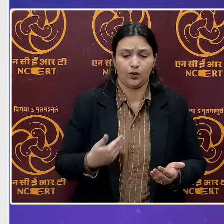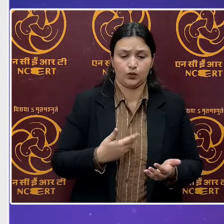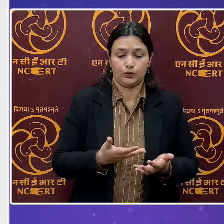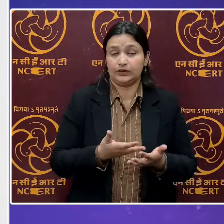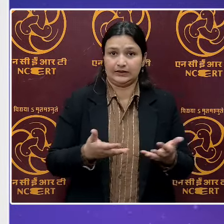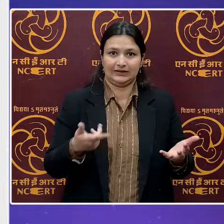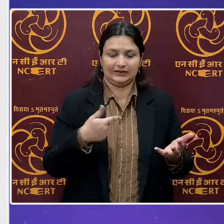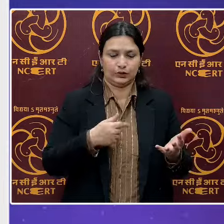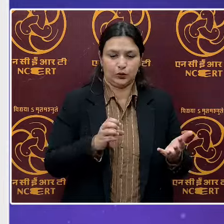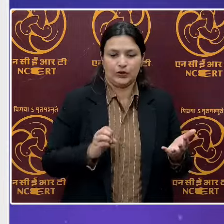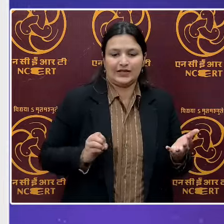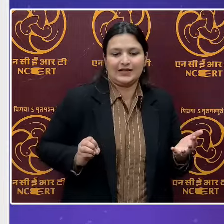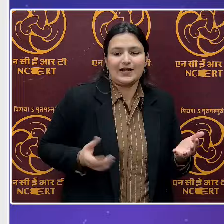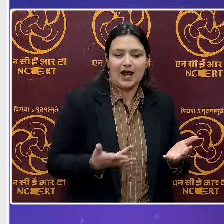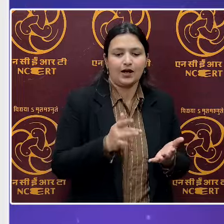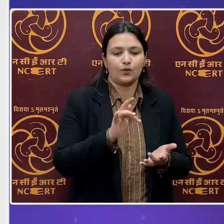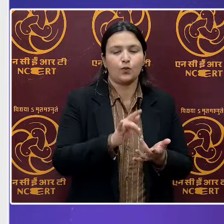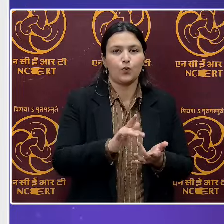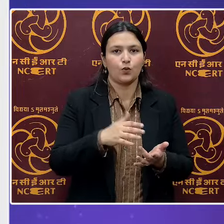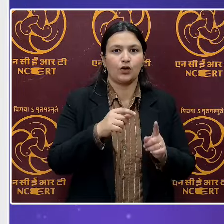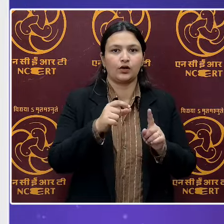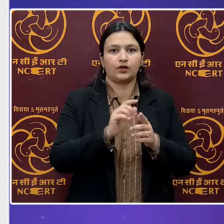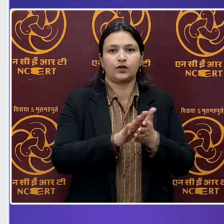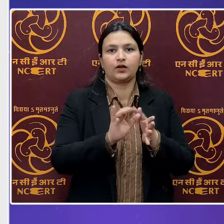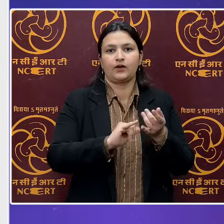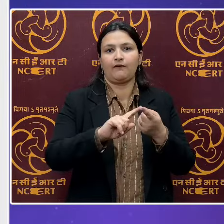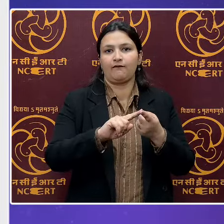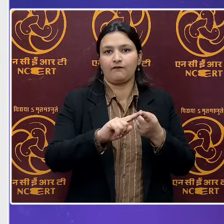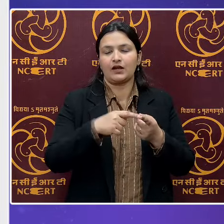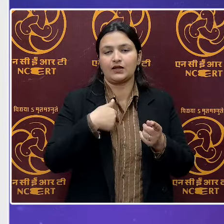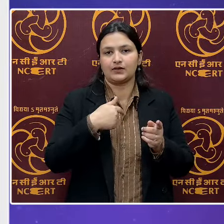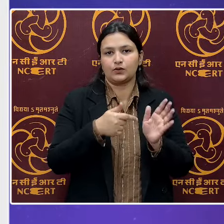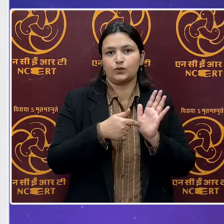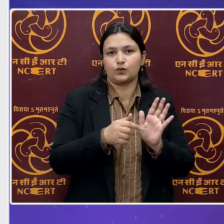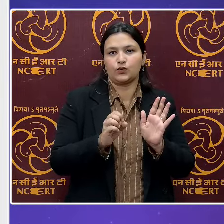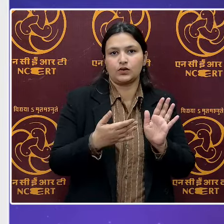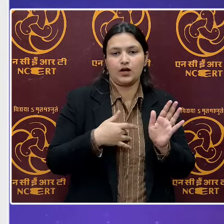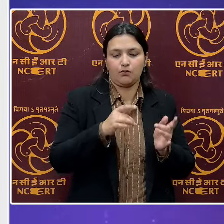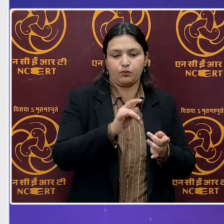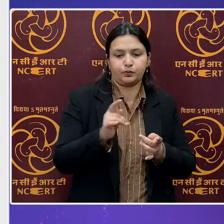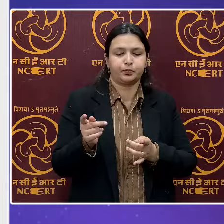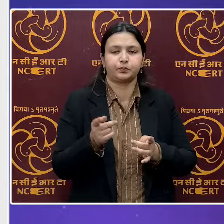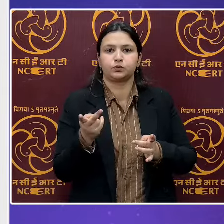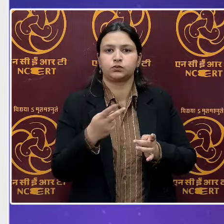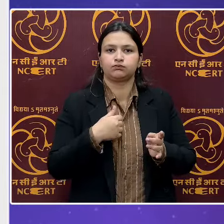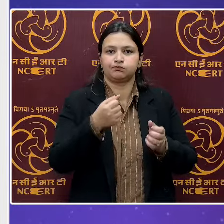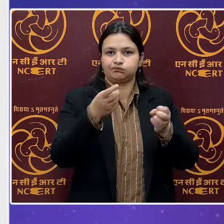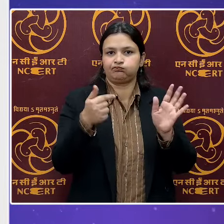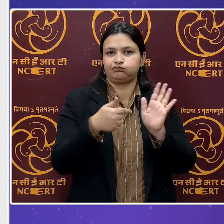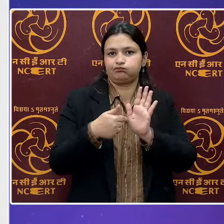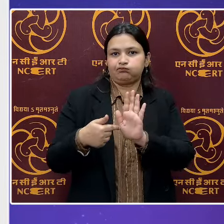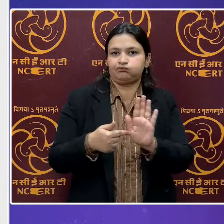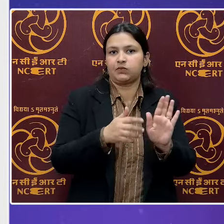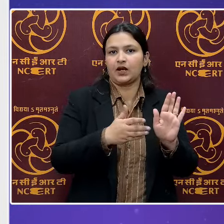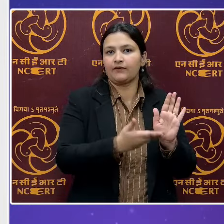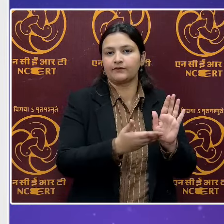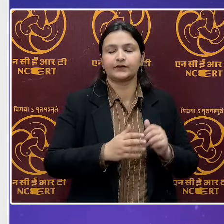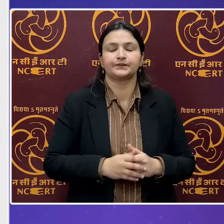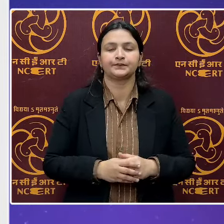omega t and phase of velocity is omega t plus pi by 2. So, velocity has